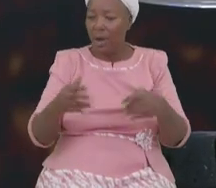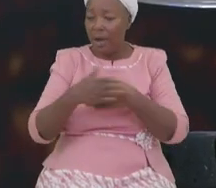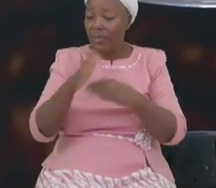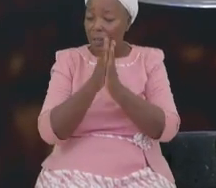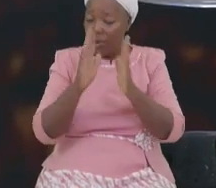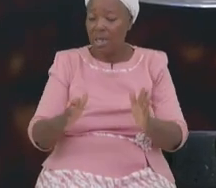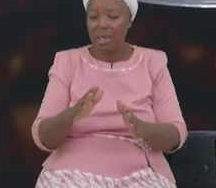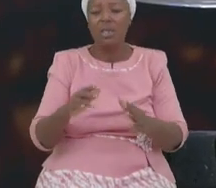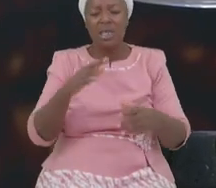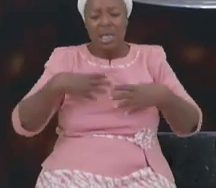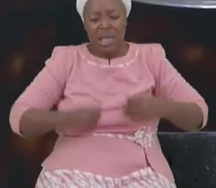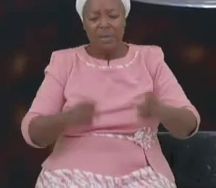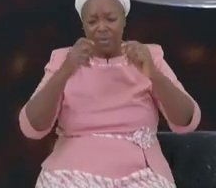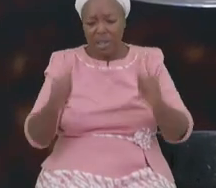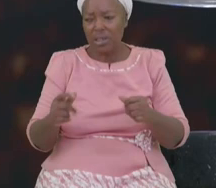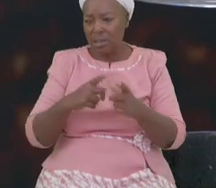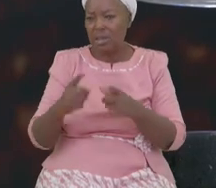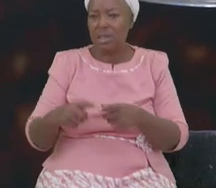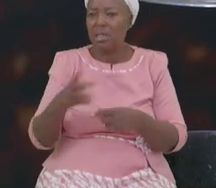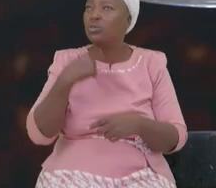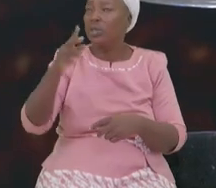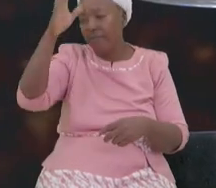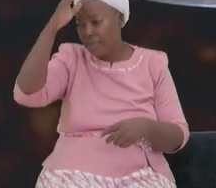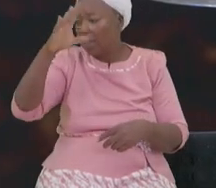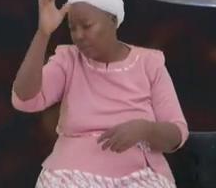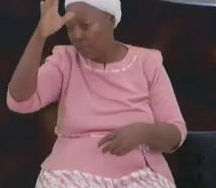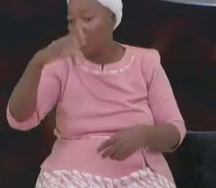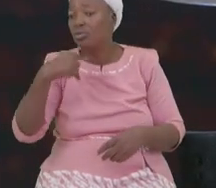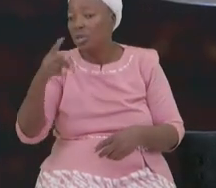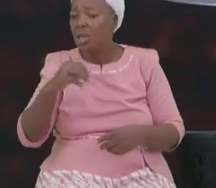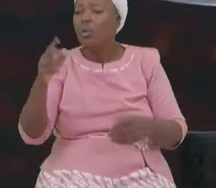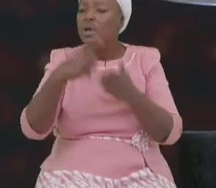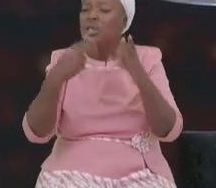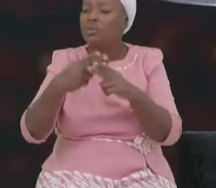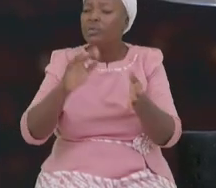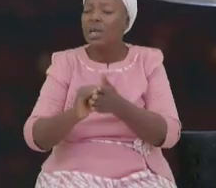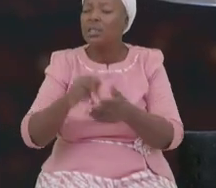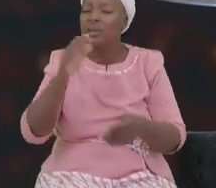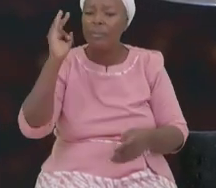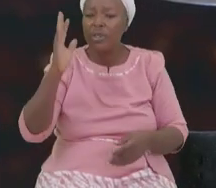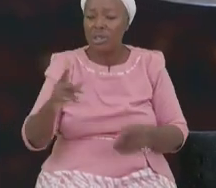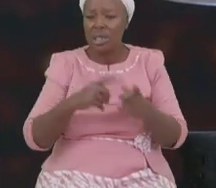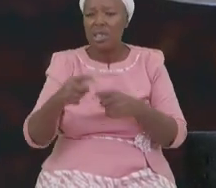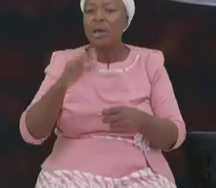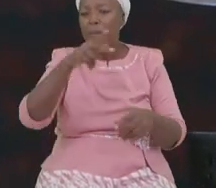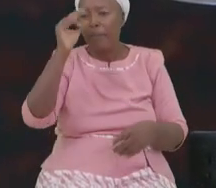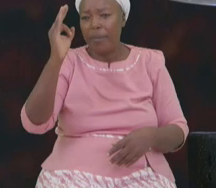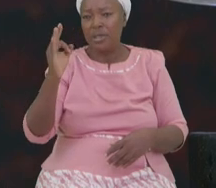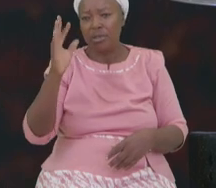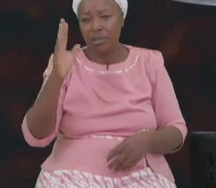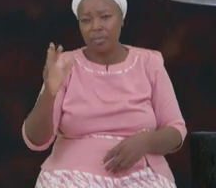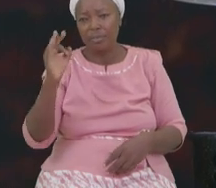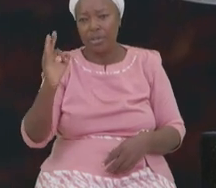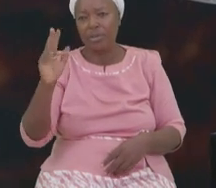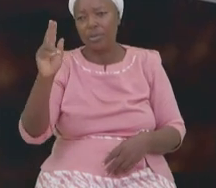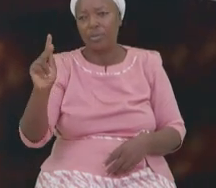my name. So the father got interested and, you know, I was in America. And then he happened to be in the hotel where I was. And